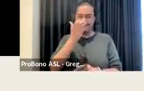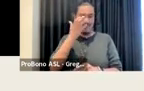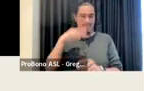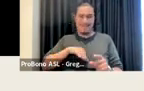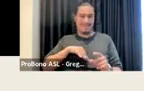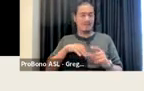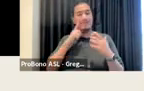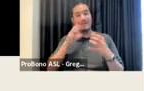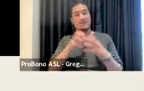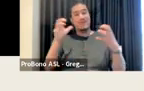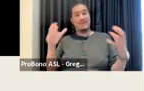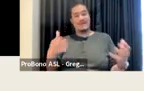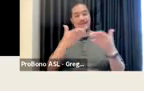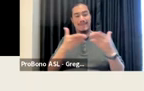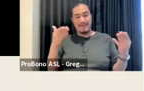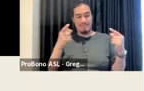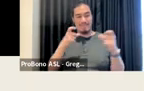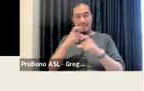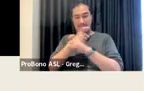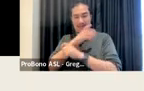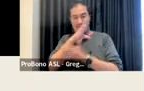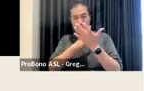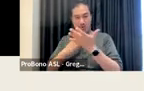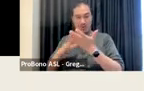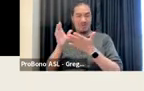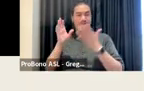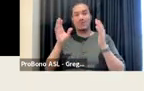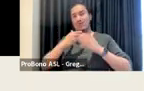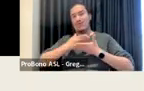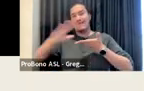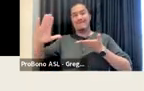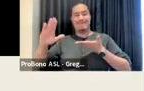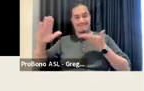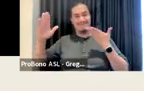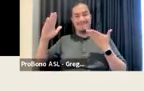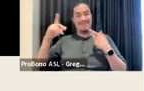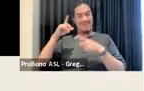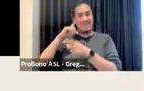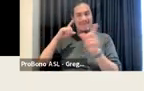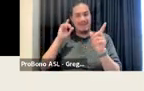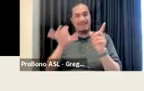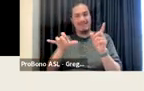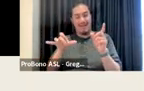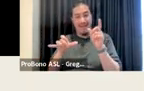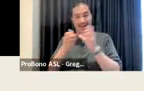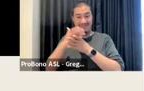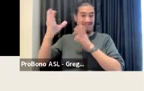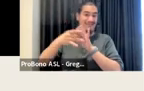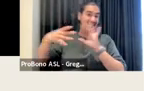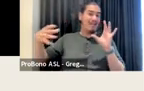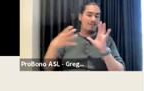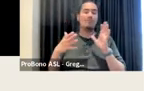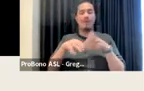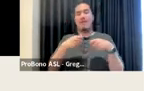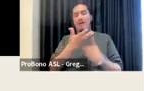out so many of the complicated ebbs and flows that I think actually in itself creates more conflict. So crisis is a